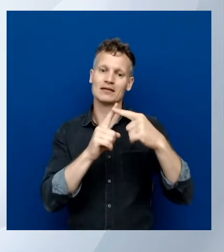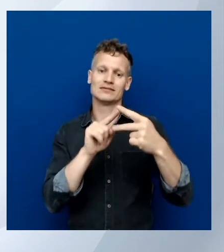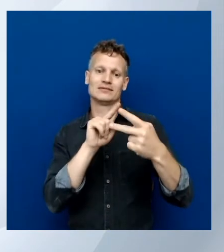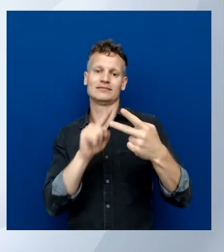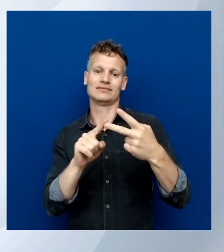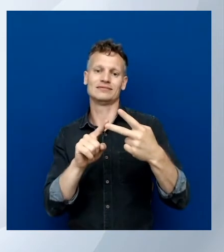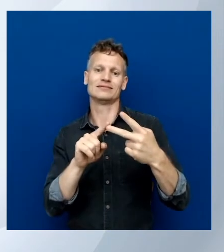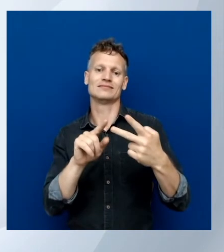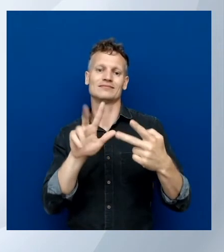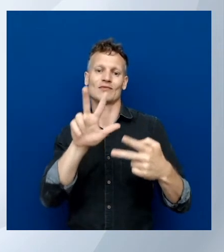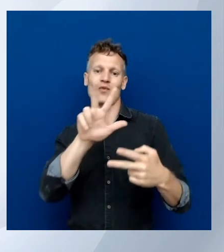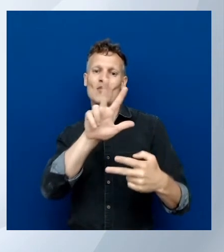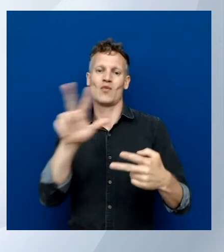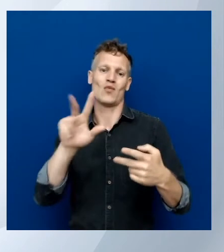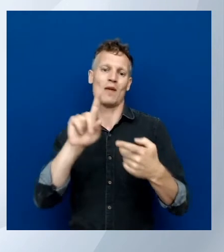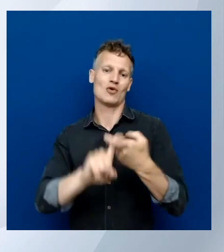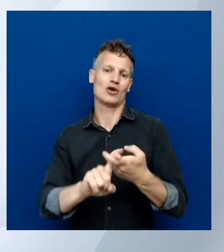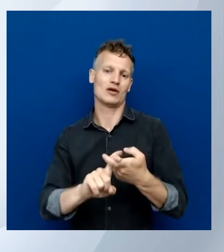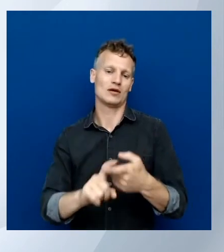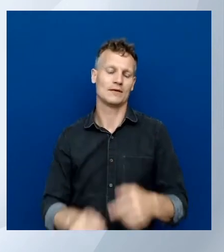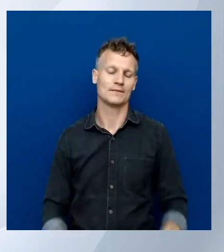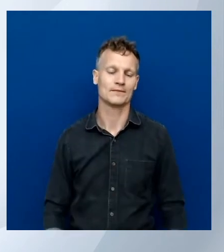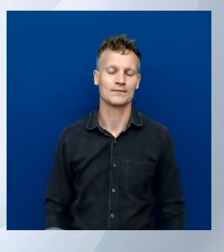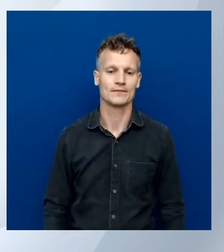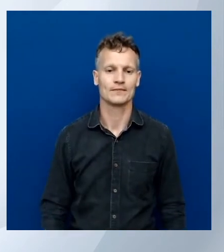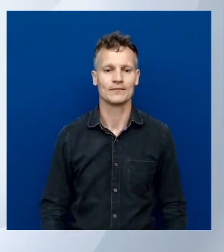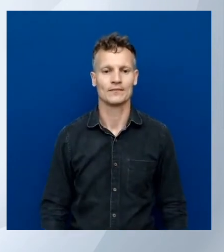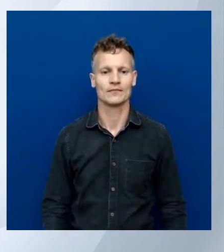So what we will now do is we will